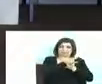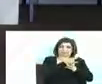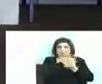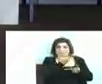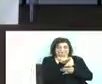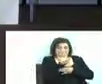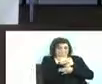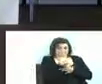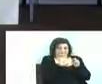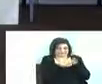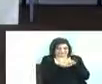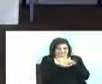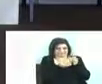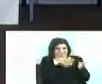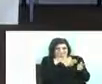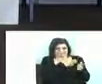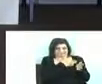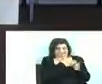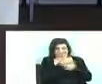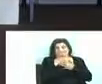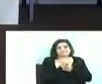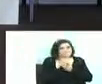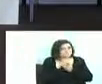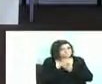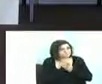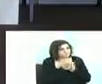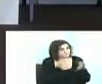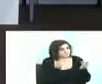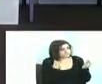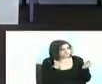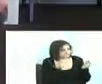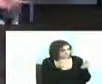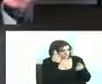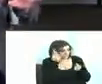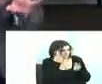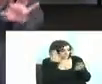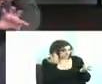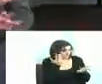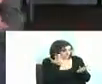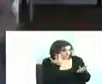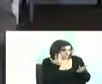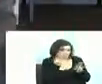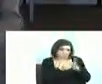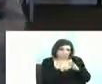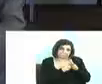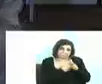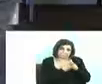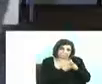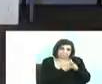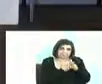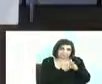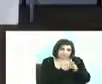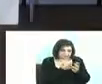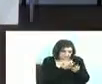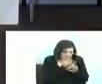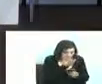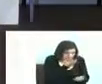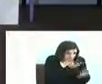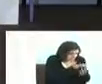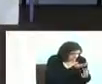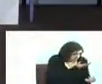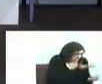the palm of his hand. And almost instantaneously, what he realizes is that it's starting to slip and fall